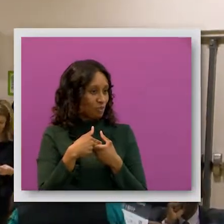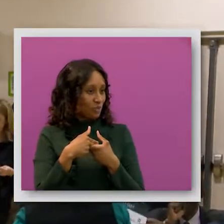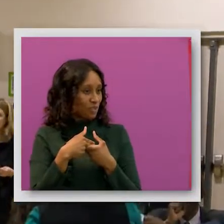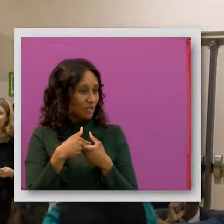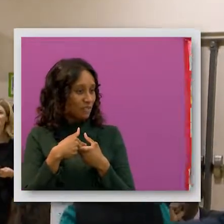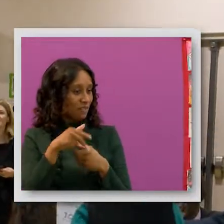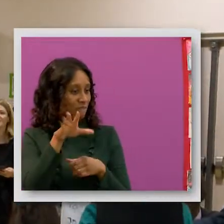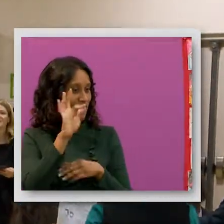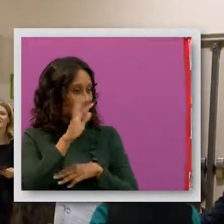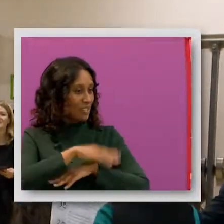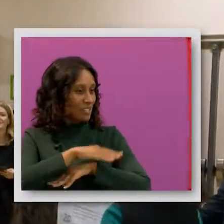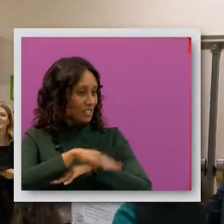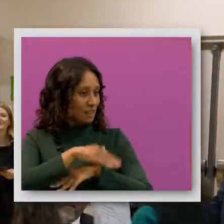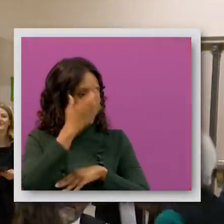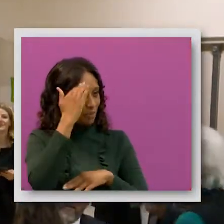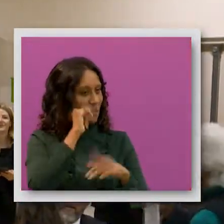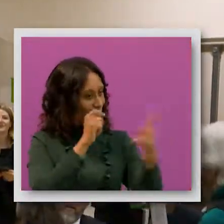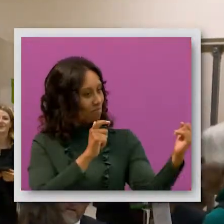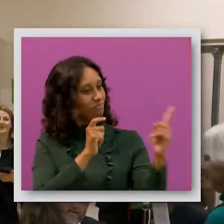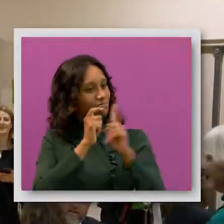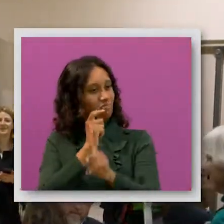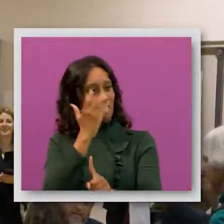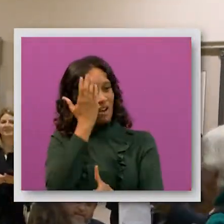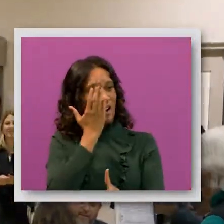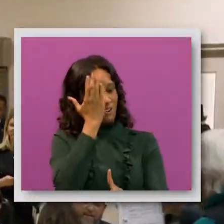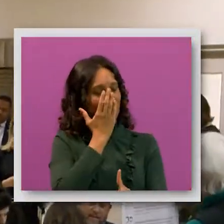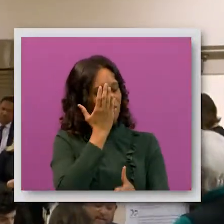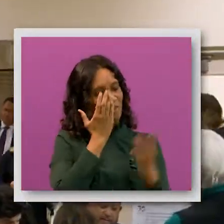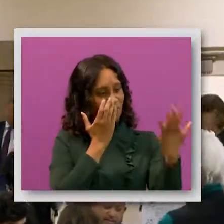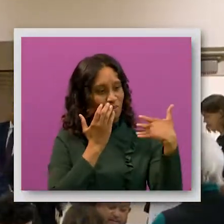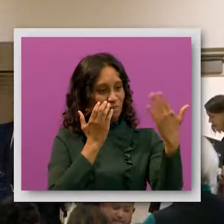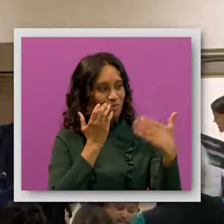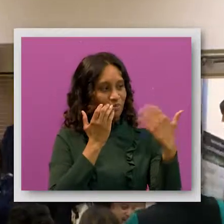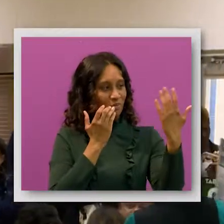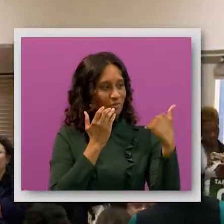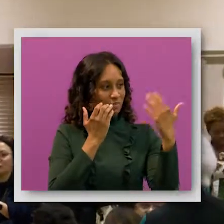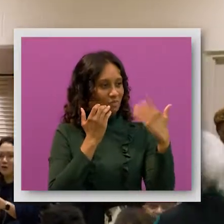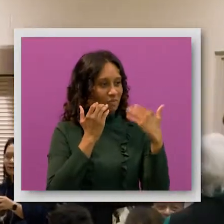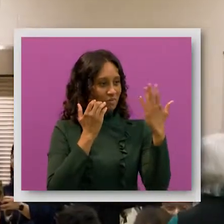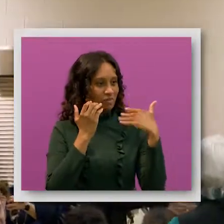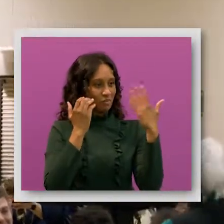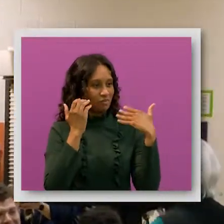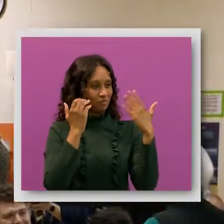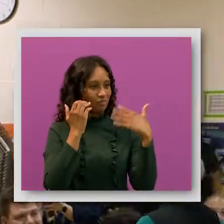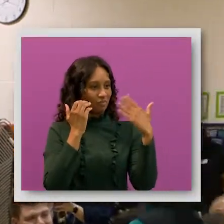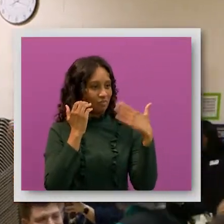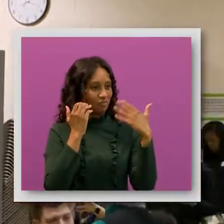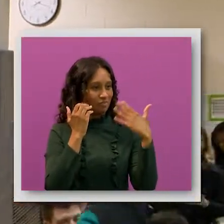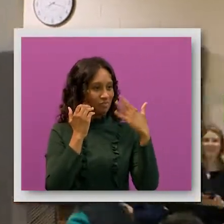here? Why don't we have Mary and Charlie come up front? I think they should come up front. Yeah, come on up Come on front. up front.